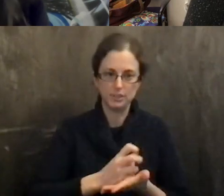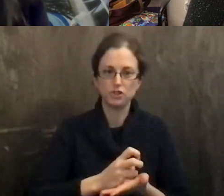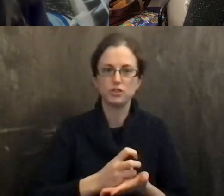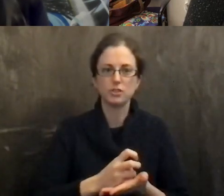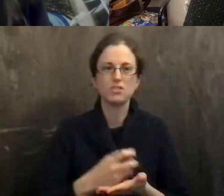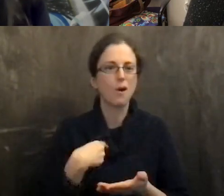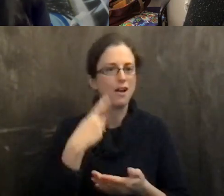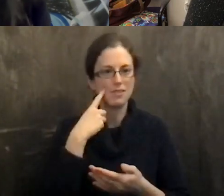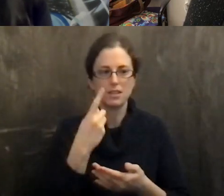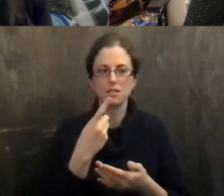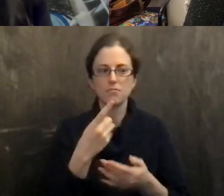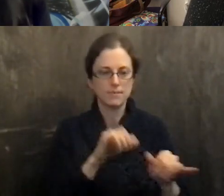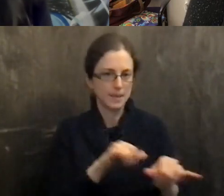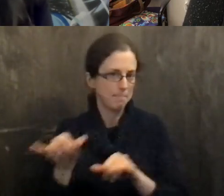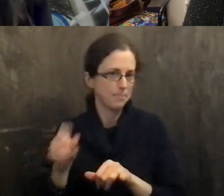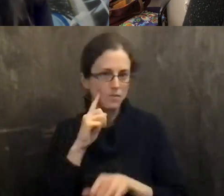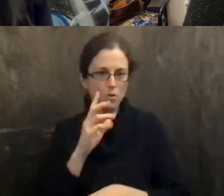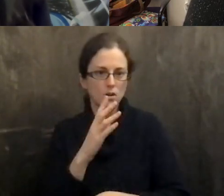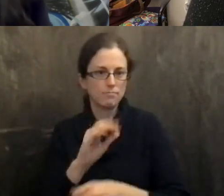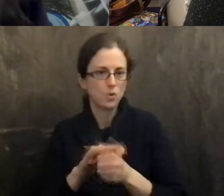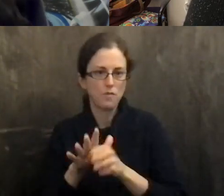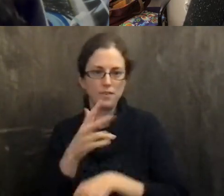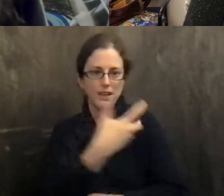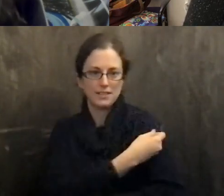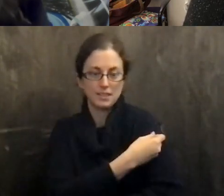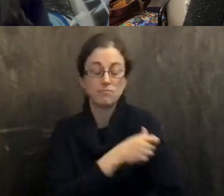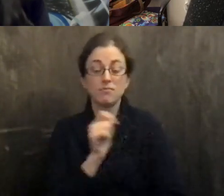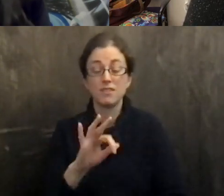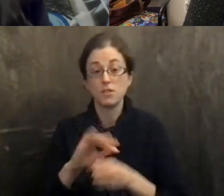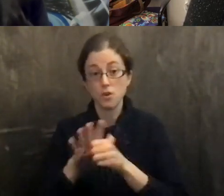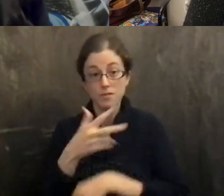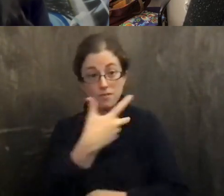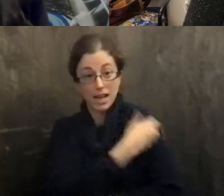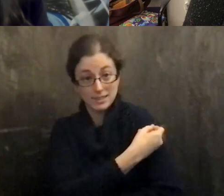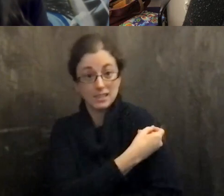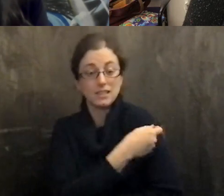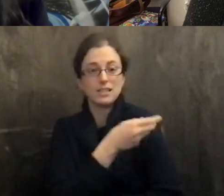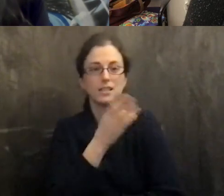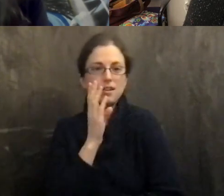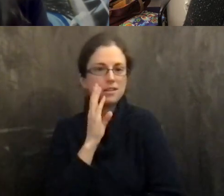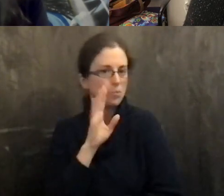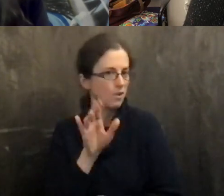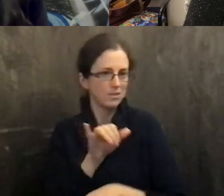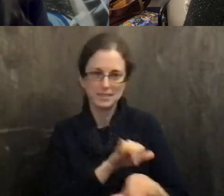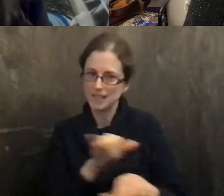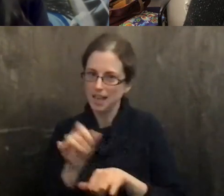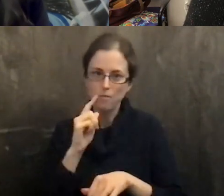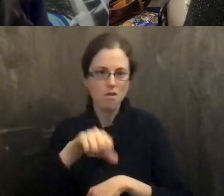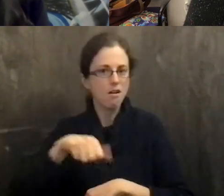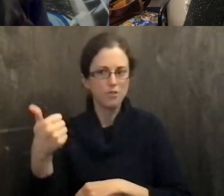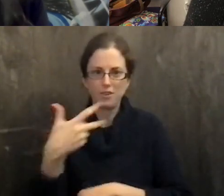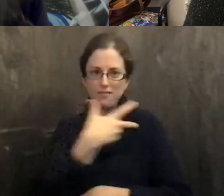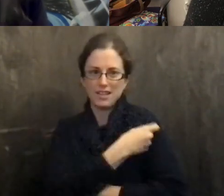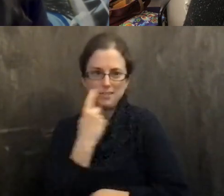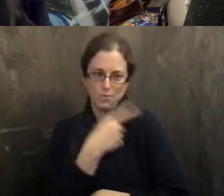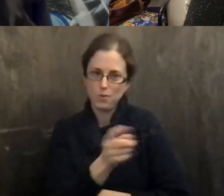that, as you get the vaccine, you are going to watch out for the same things that you watch out for after any other vaccine.